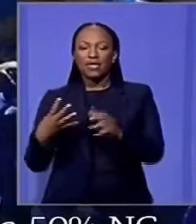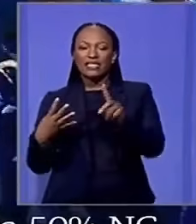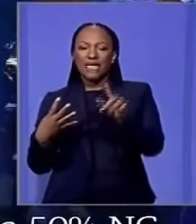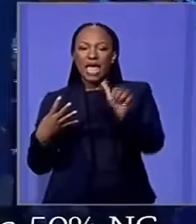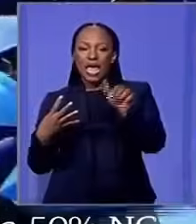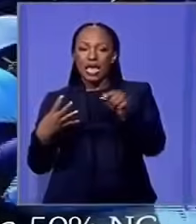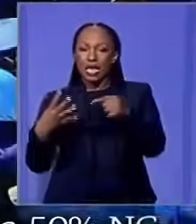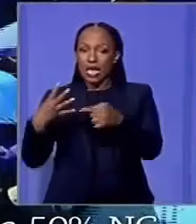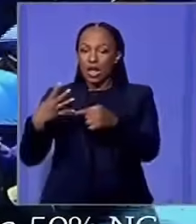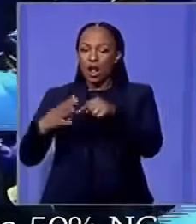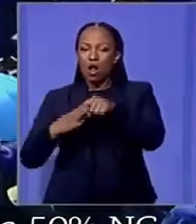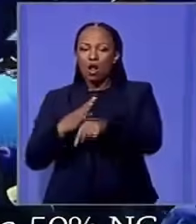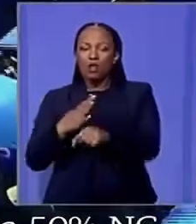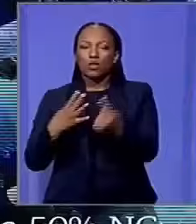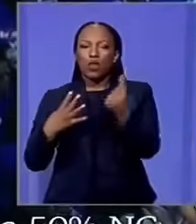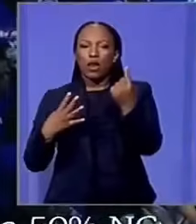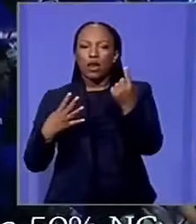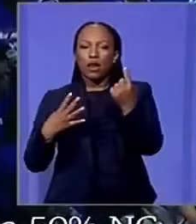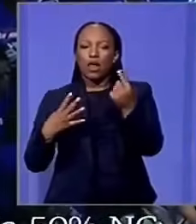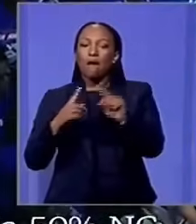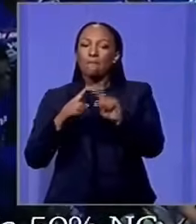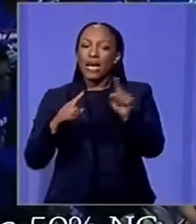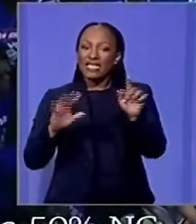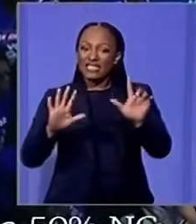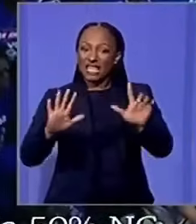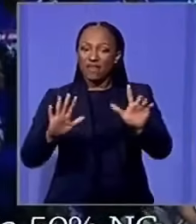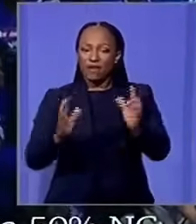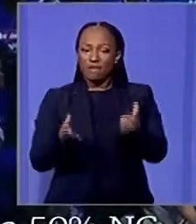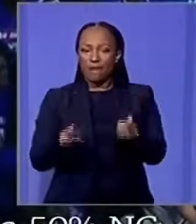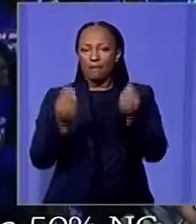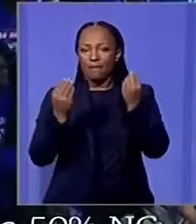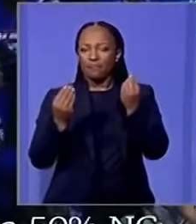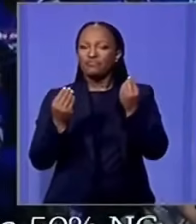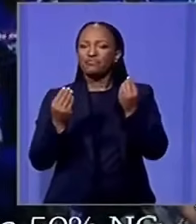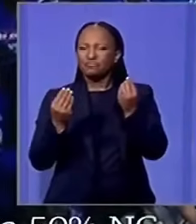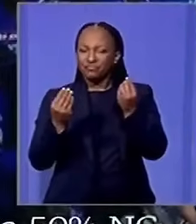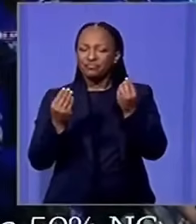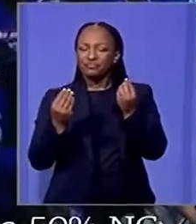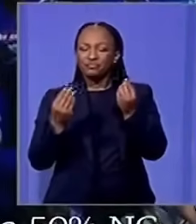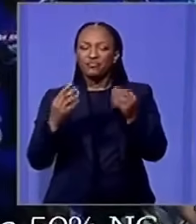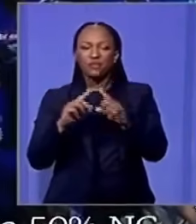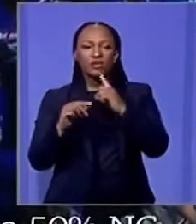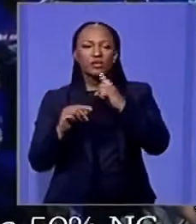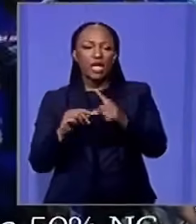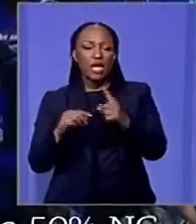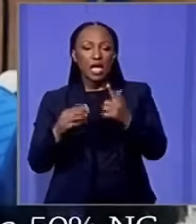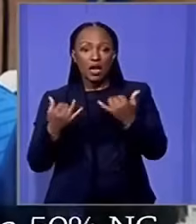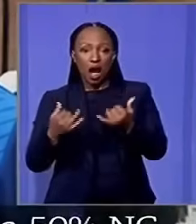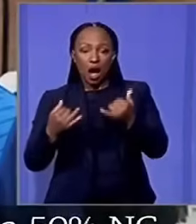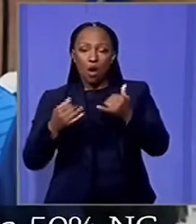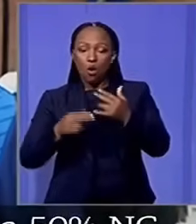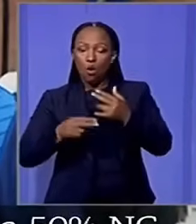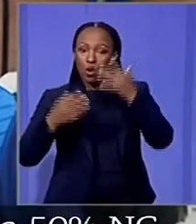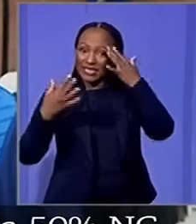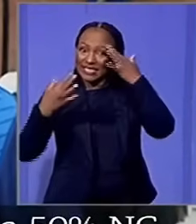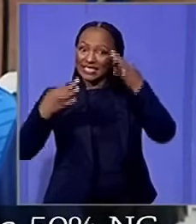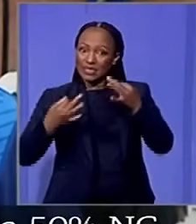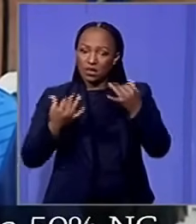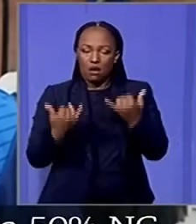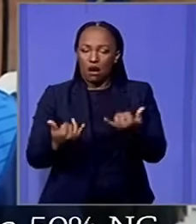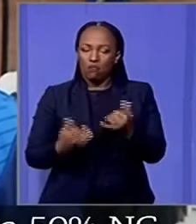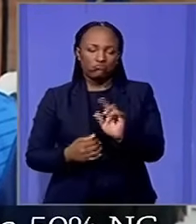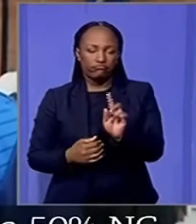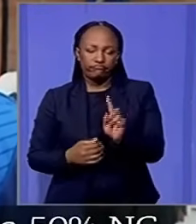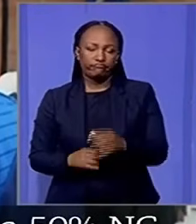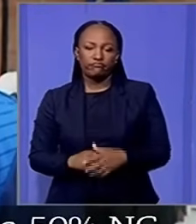se tee e upša ya thupa tše 7 e re ga ya hlwa e ba nako ya gore ka tšea diphetho tše kgolo. We will definitely hear